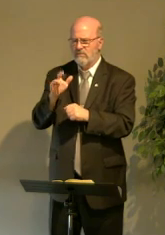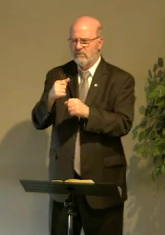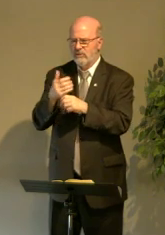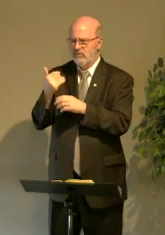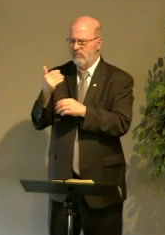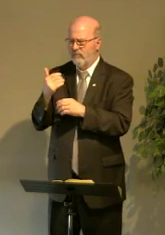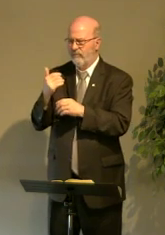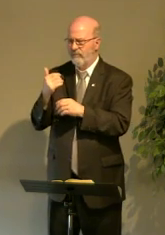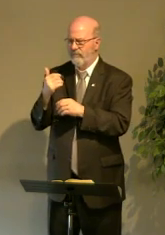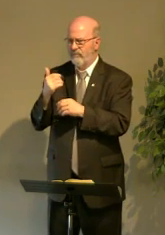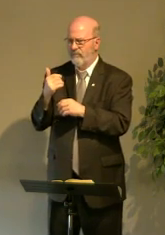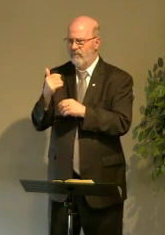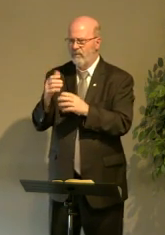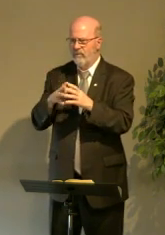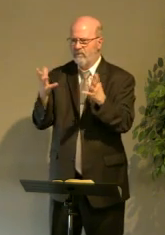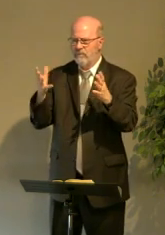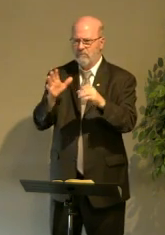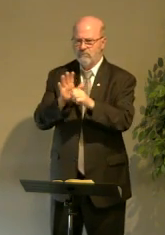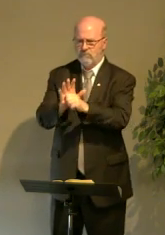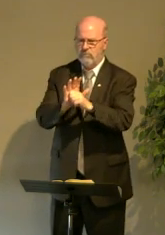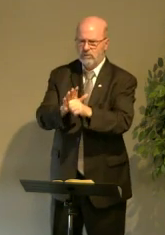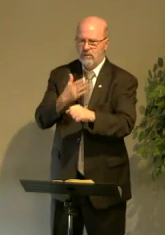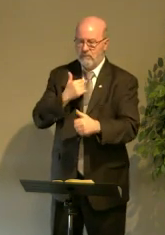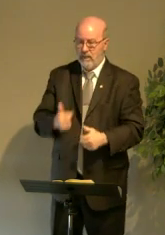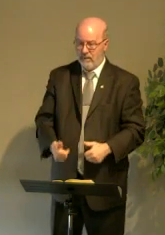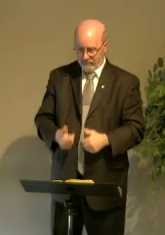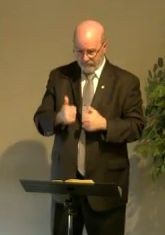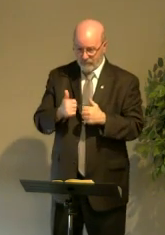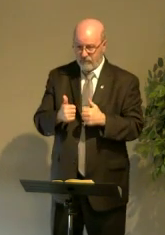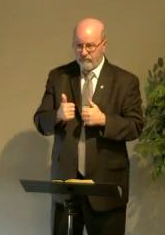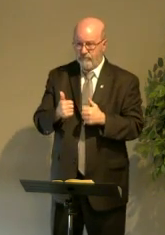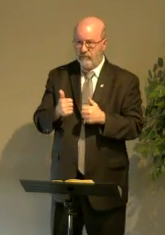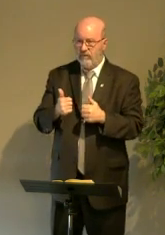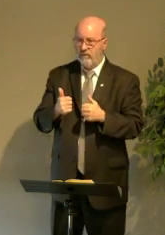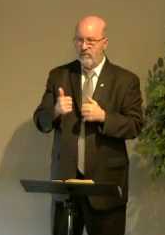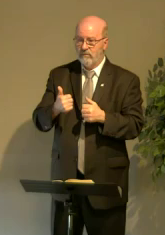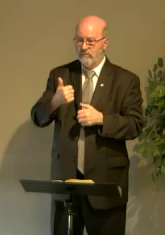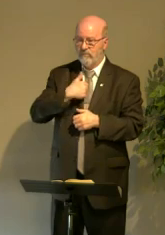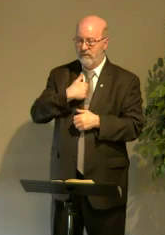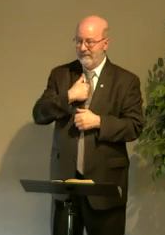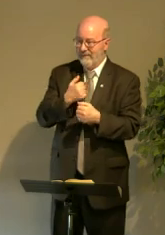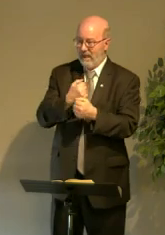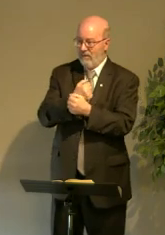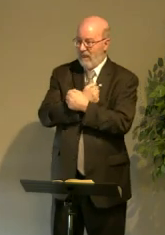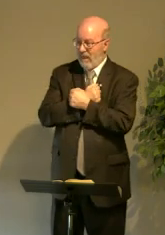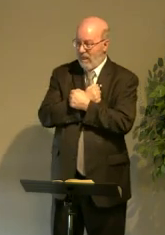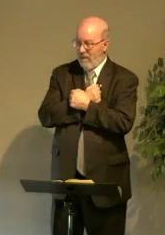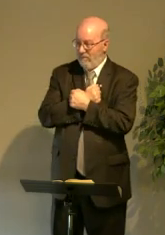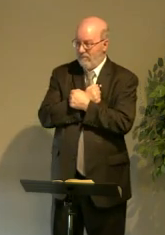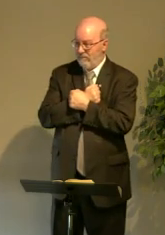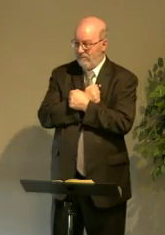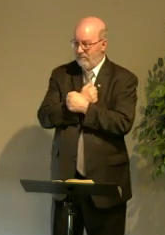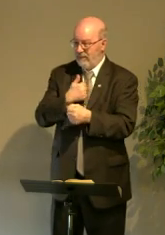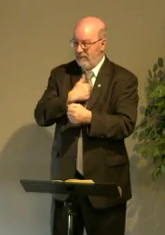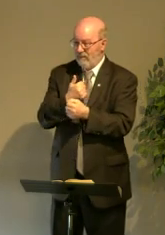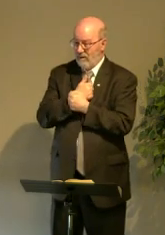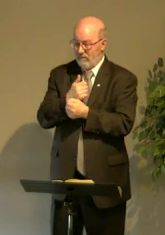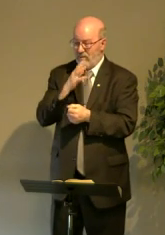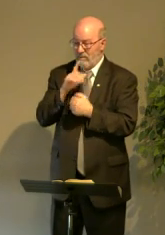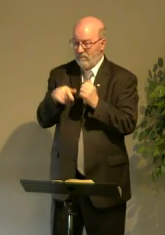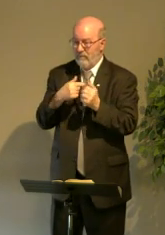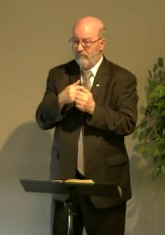25 years ago, there was a huge push in my lifetime for the self-love kind of movement. They were talking